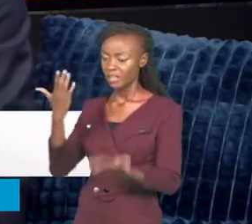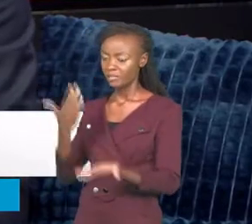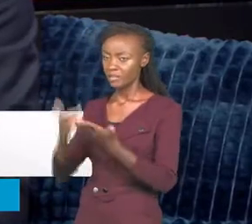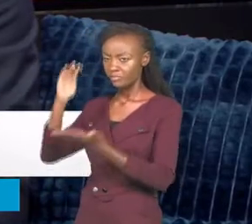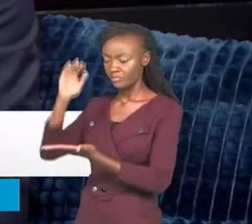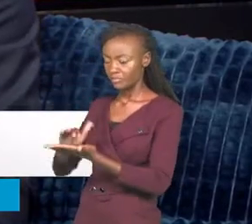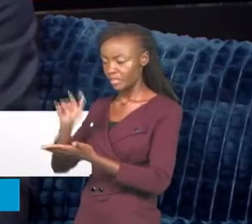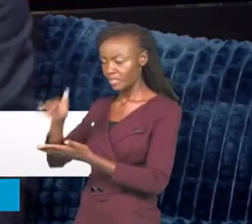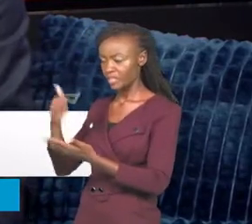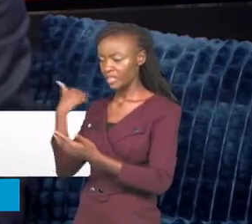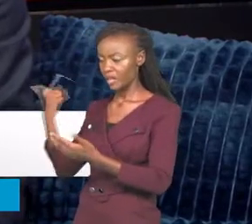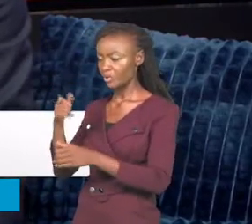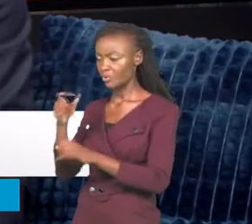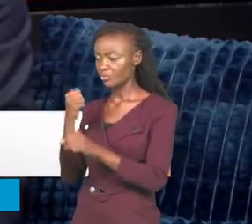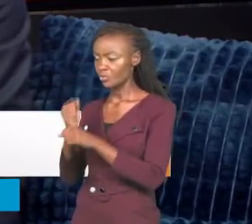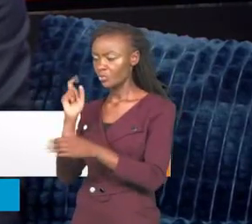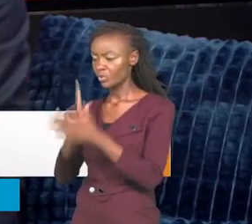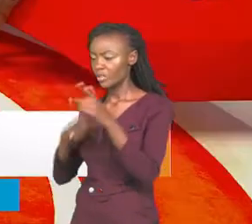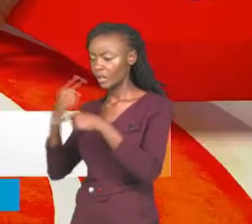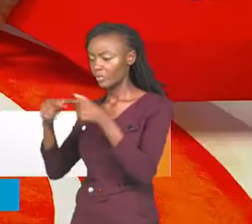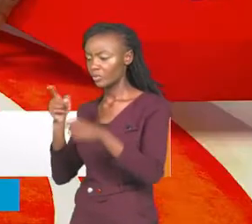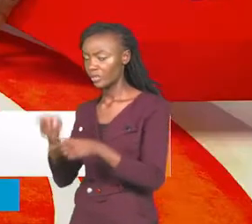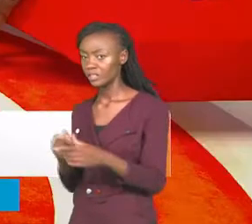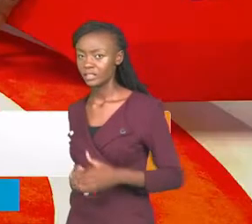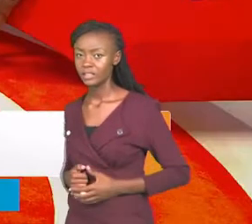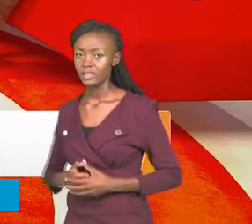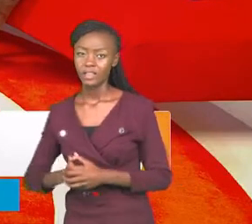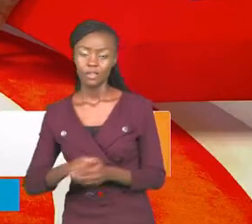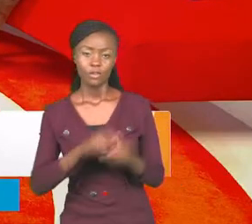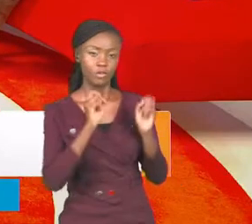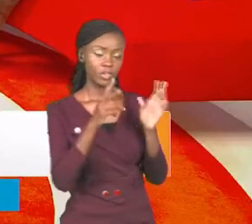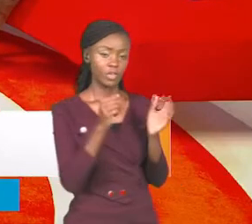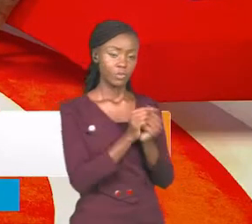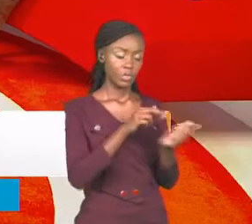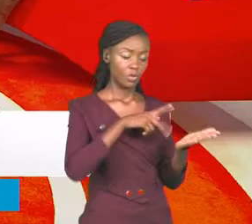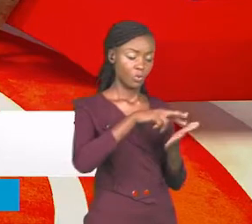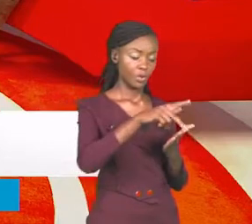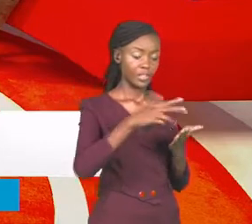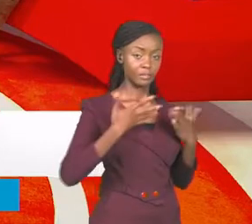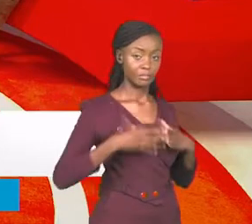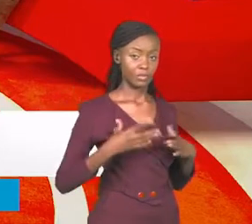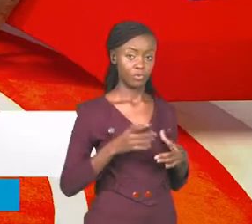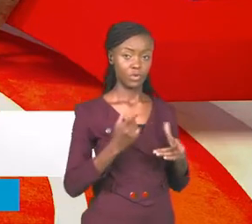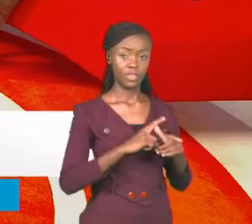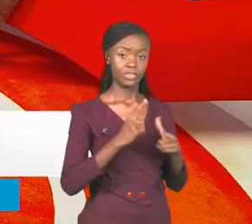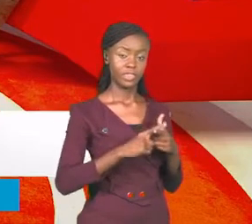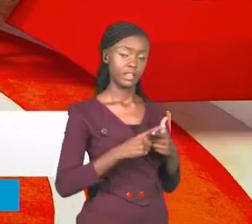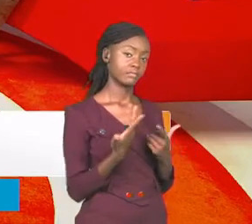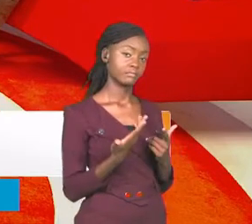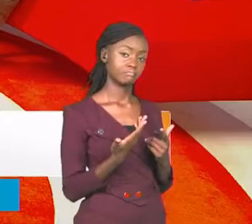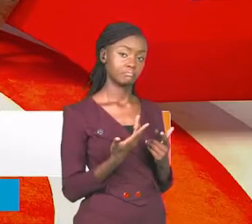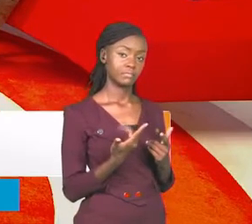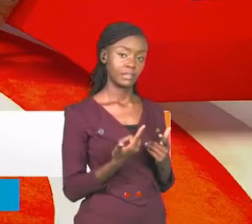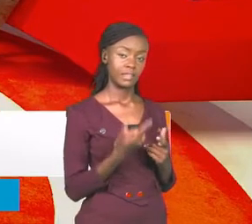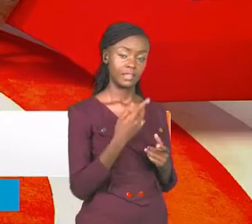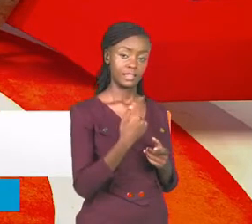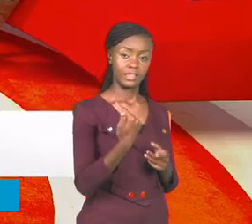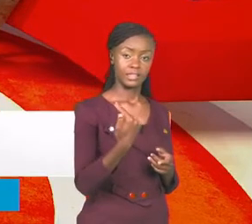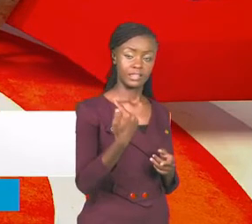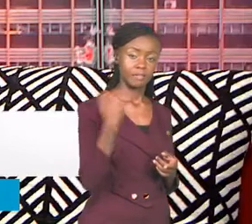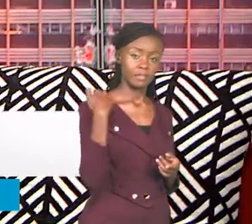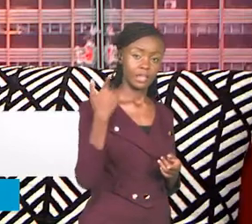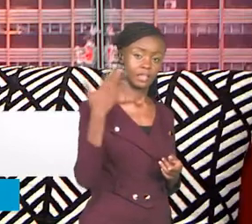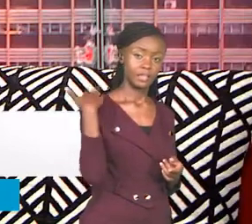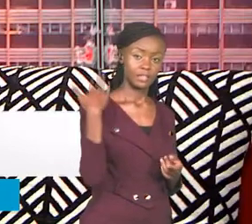numbers, what do you do now about this? With pedestrians, what we've done, and this has been the past, and also now what we